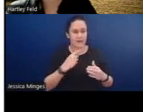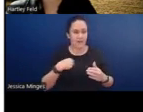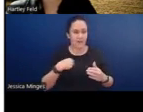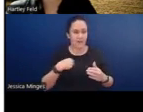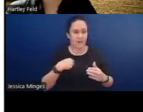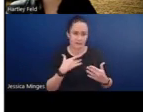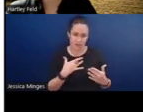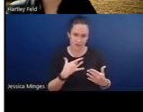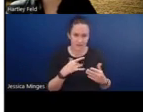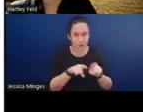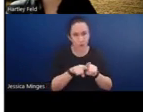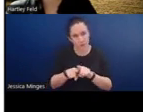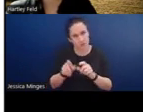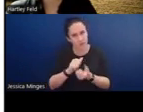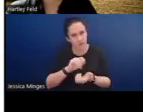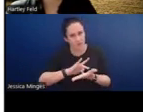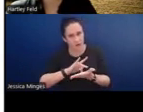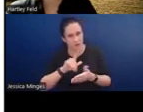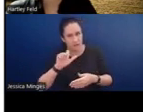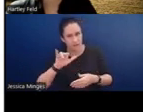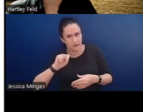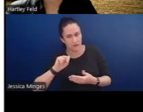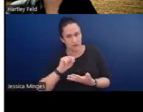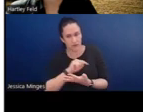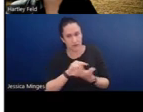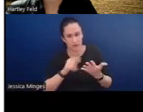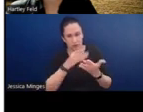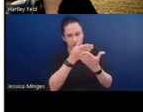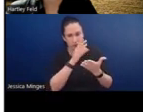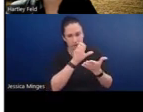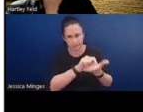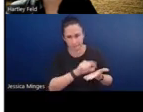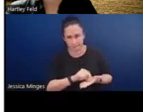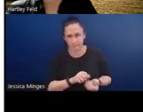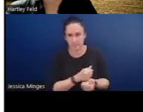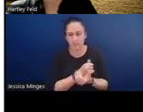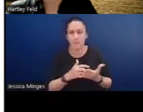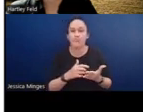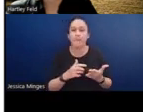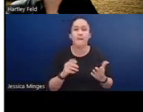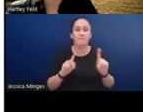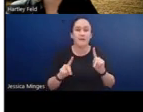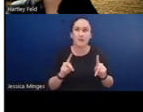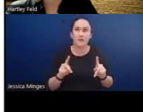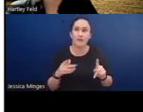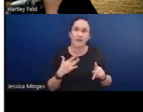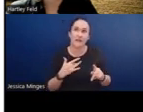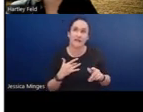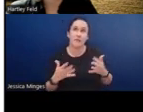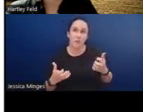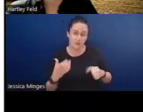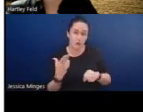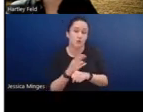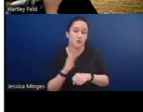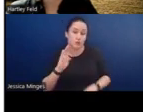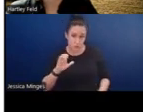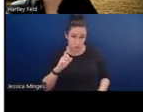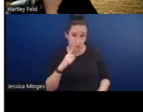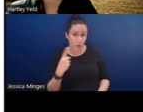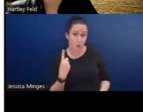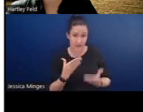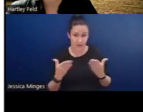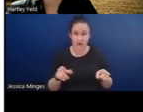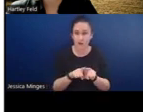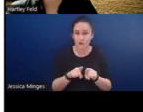in the medical literature, that they feel like people want them to use contraception, for one thing, and also to